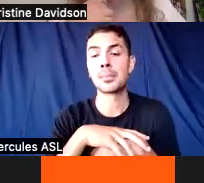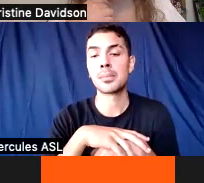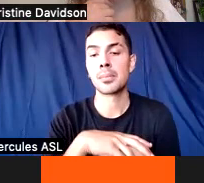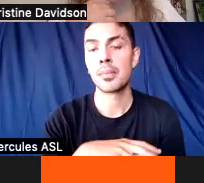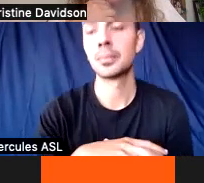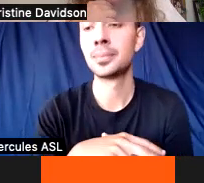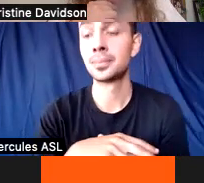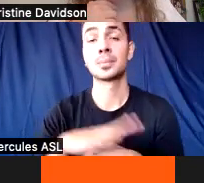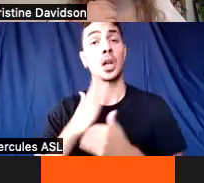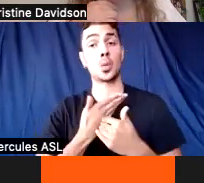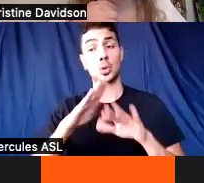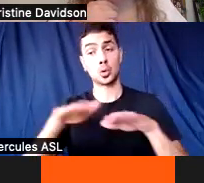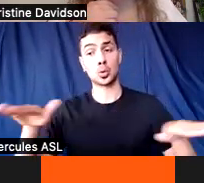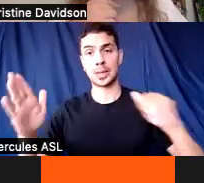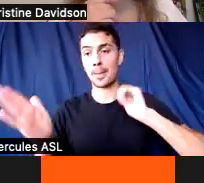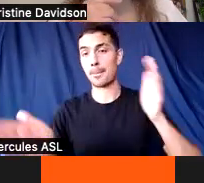Spanking our children.